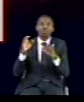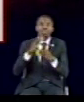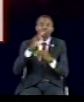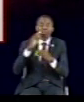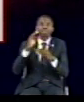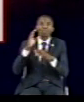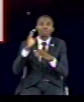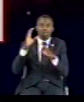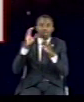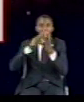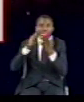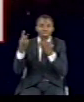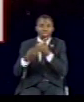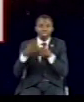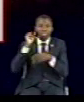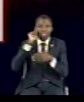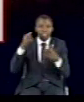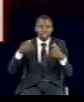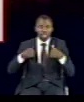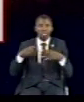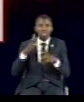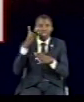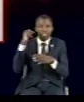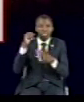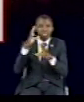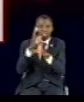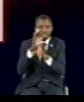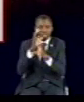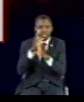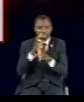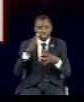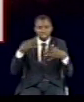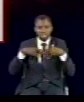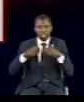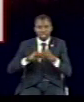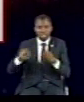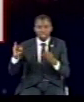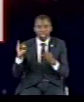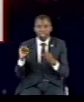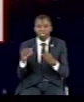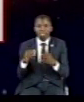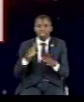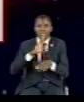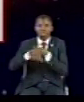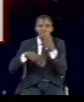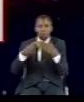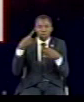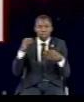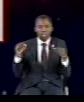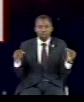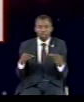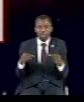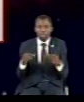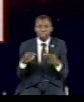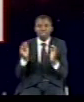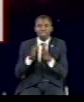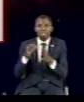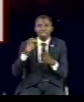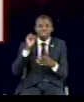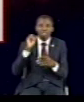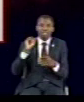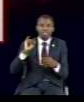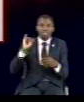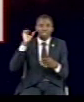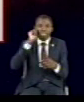final day, after the final prayer of the man of God, all the severe pains I was having in my